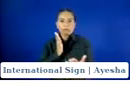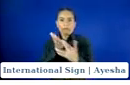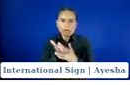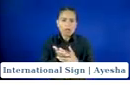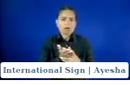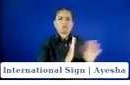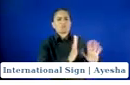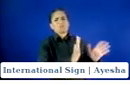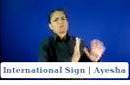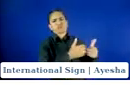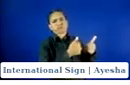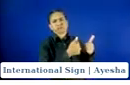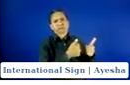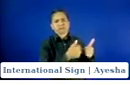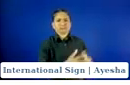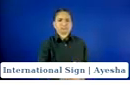it's okay. Please proceed.